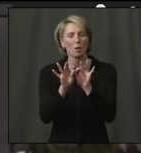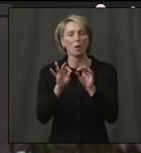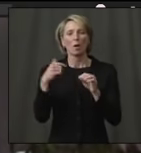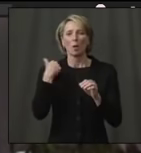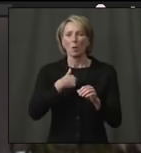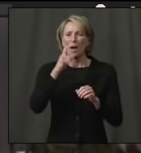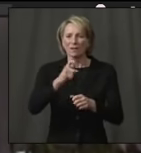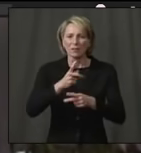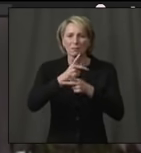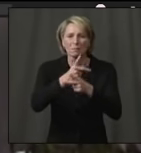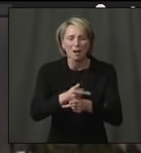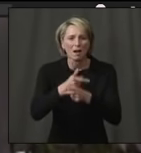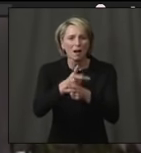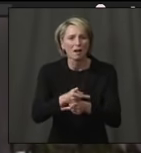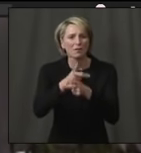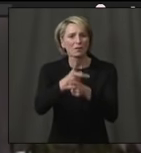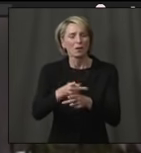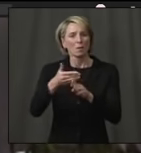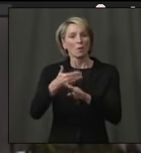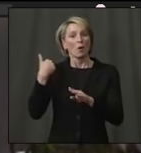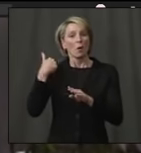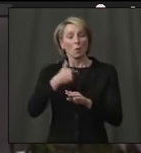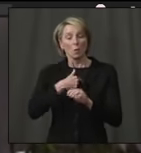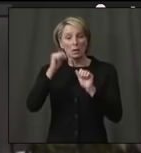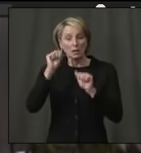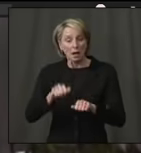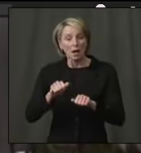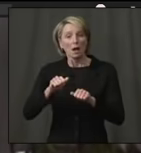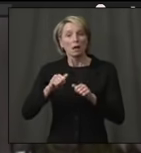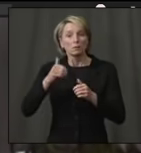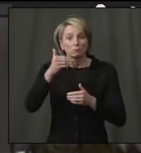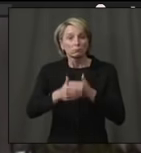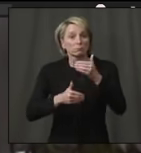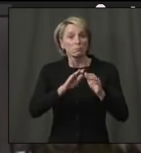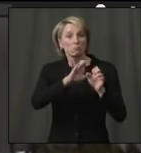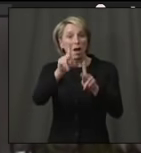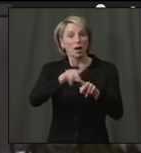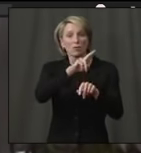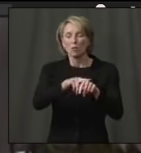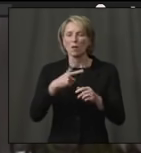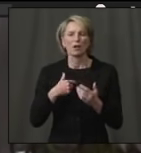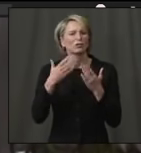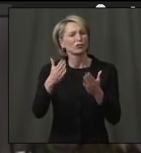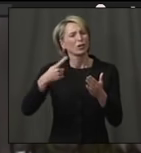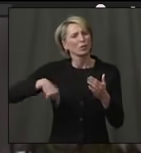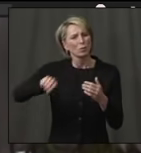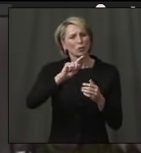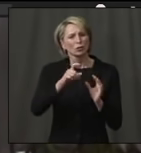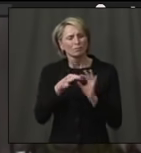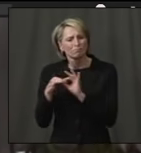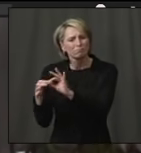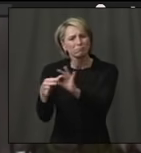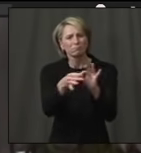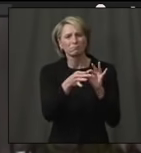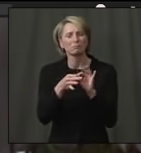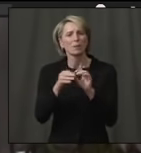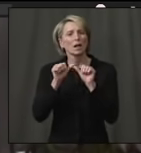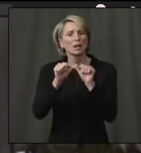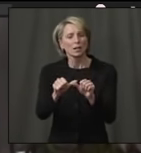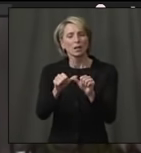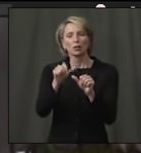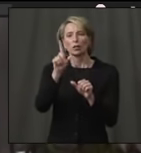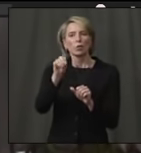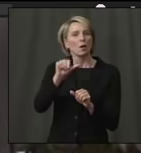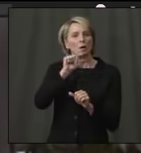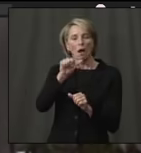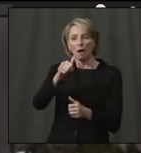comfortable in society, until we can get that point, let's work together, continue to social distance, continue to wear